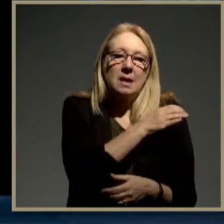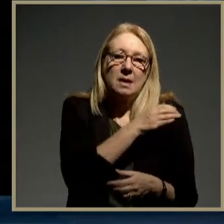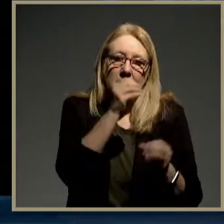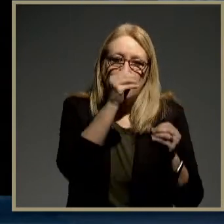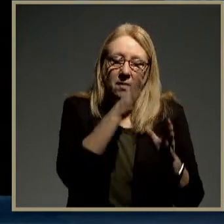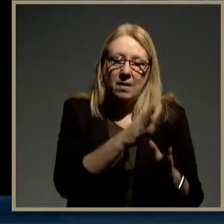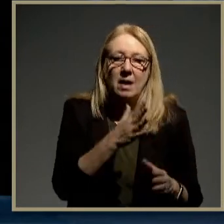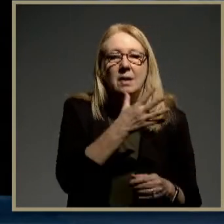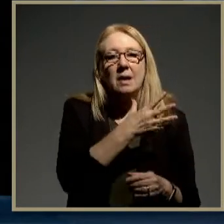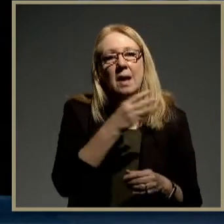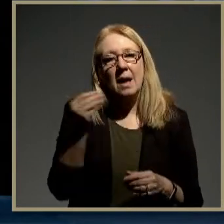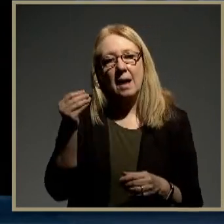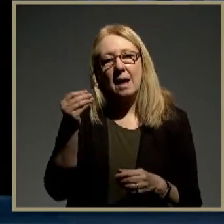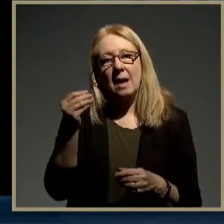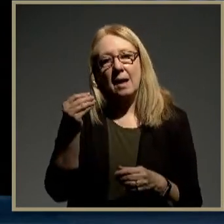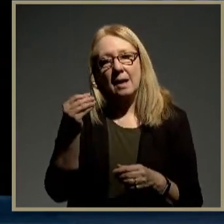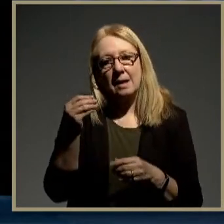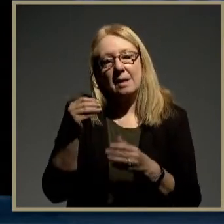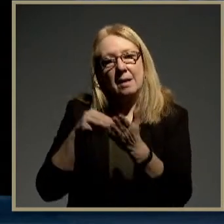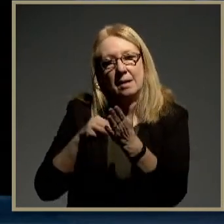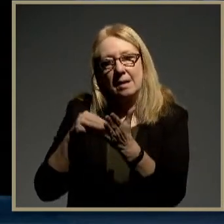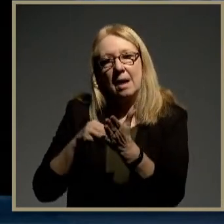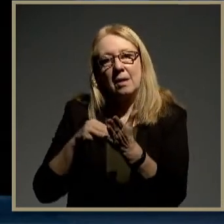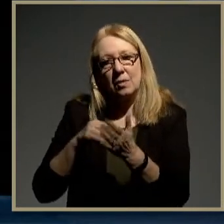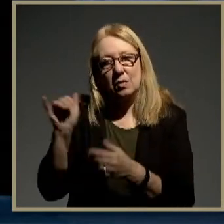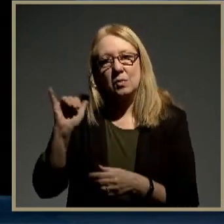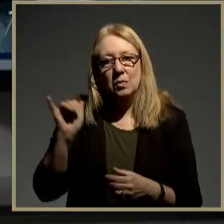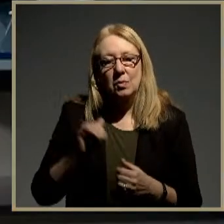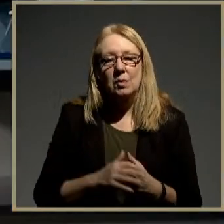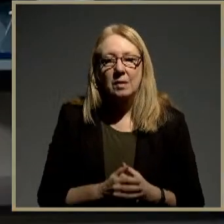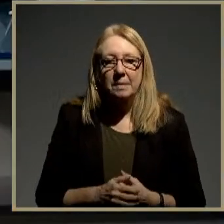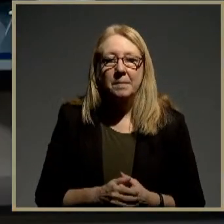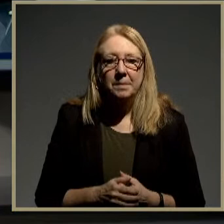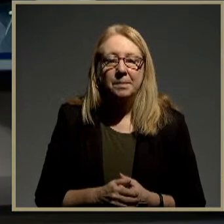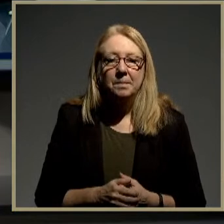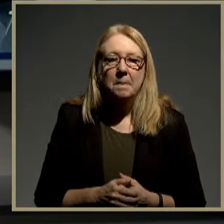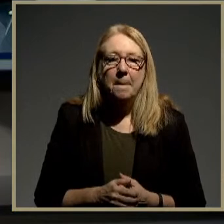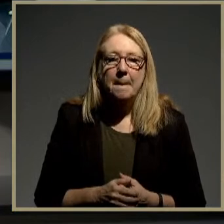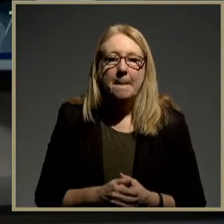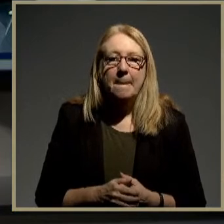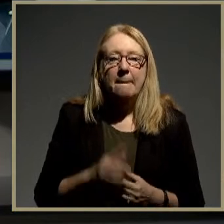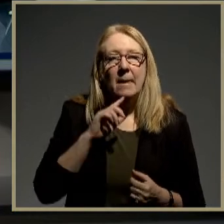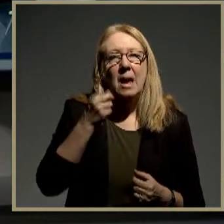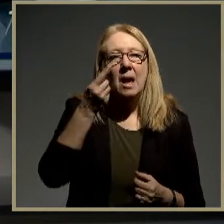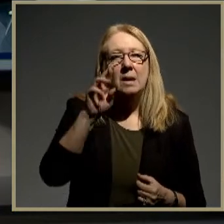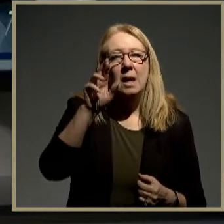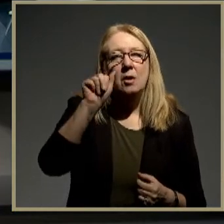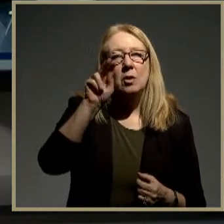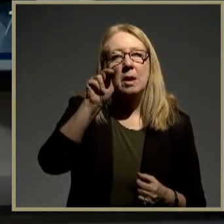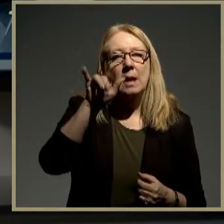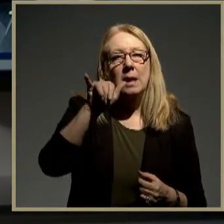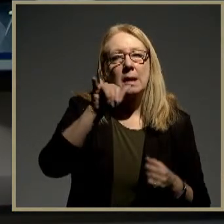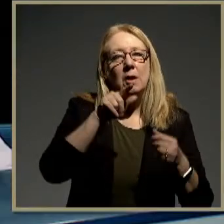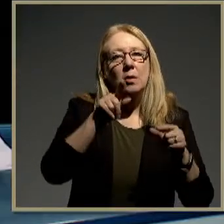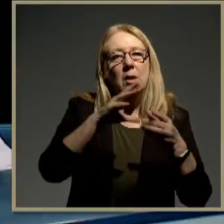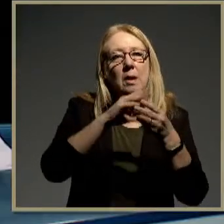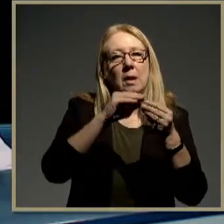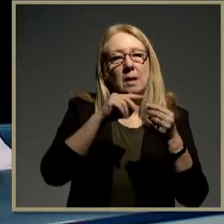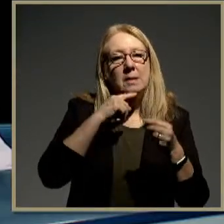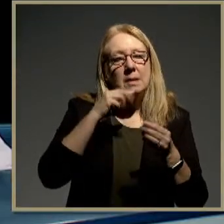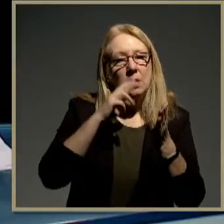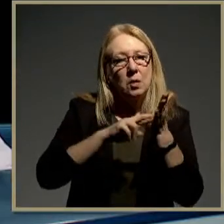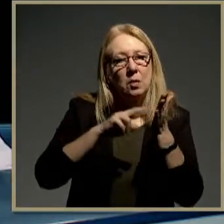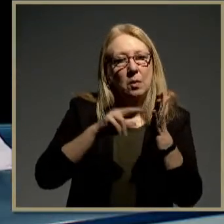faculty, and practicing faculty as well. Dr. Andy mentioned in the video he's doing research